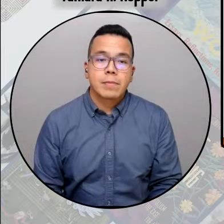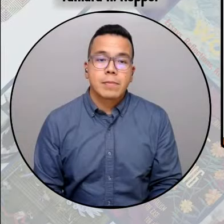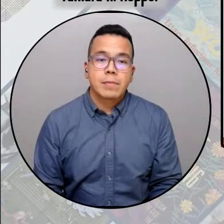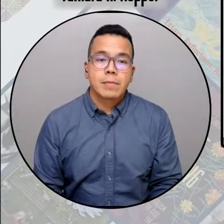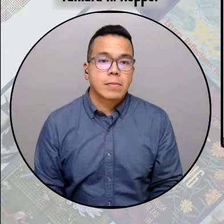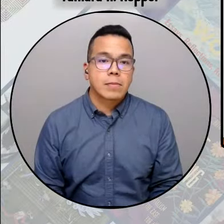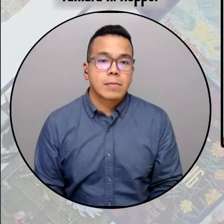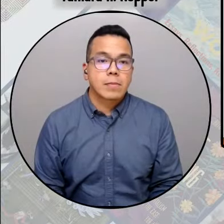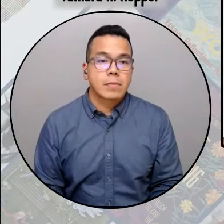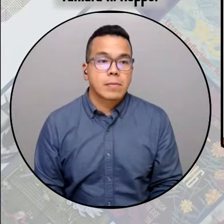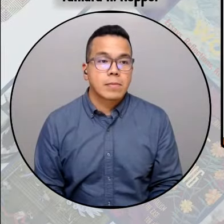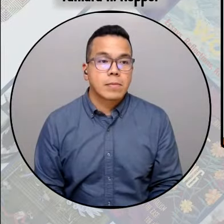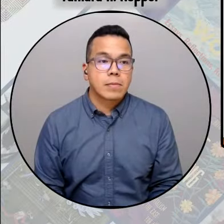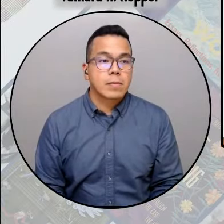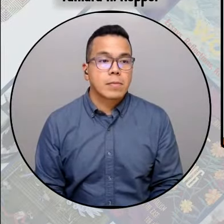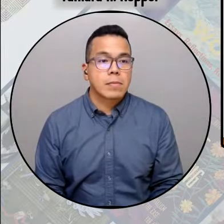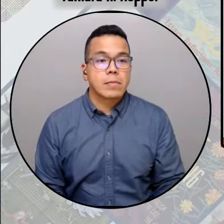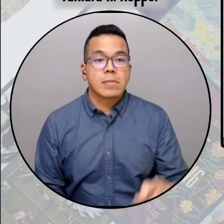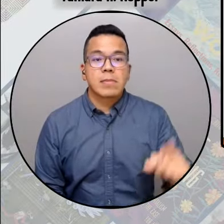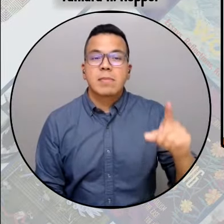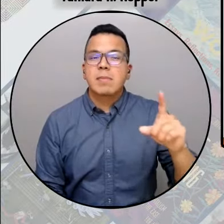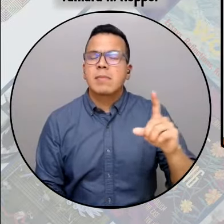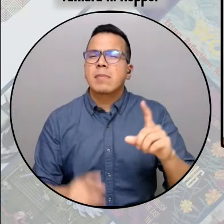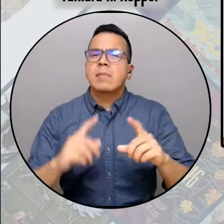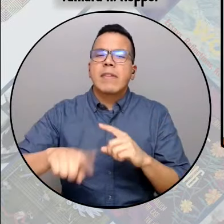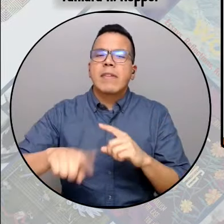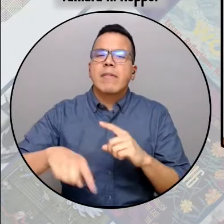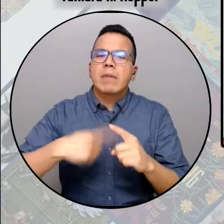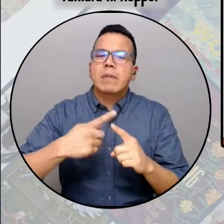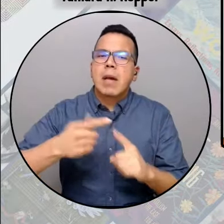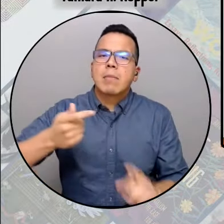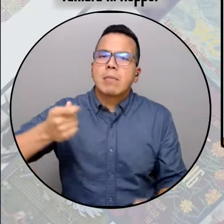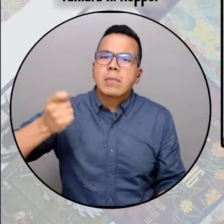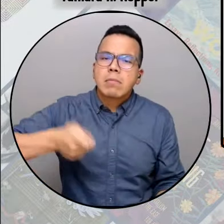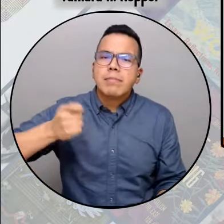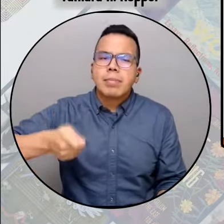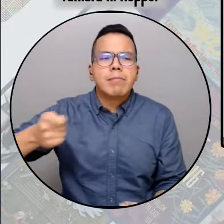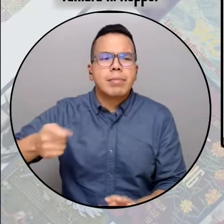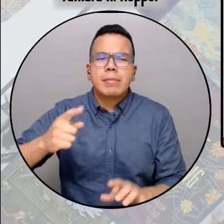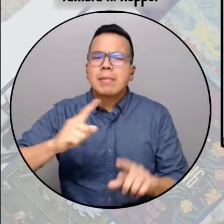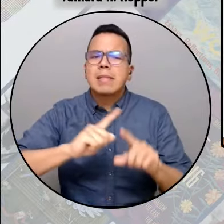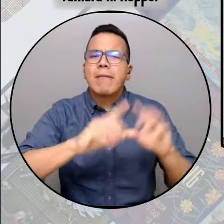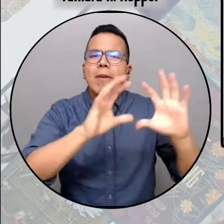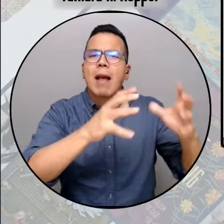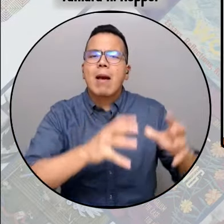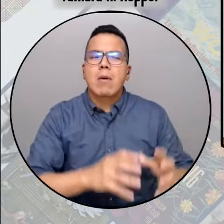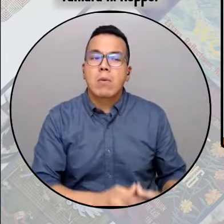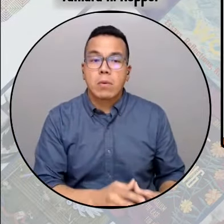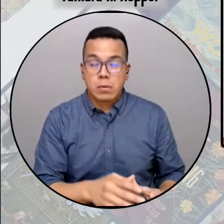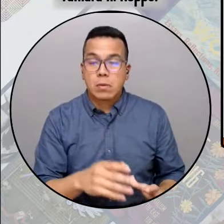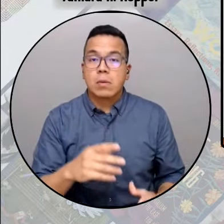Total convictions by type. So this is what people who are arrested were,